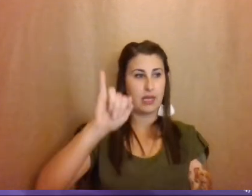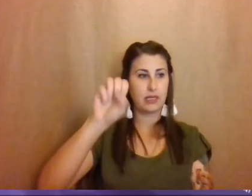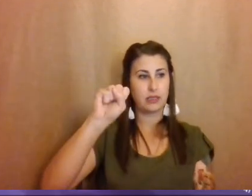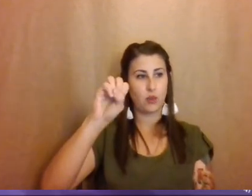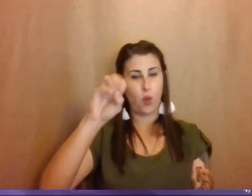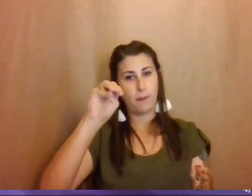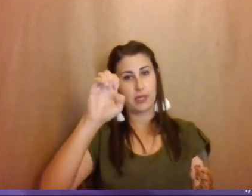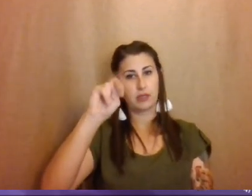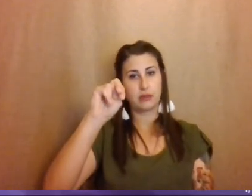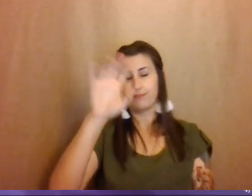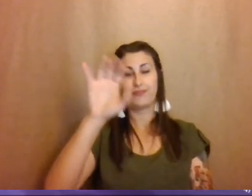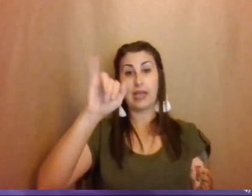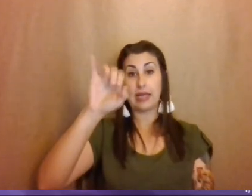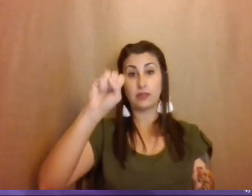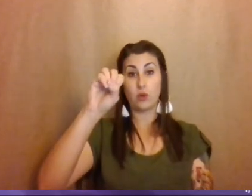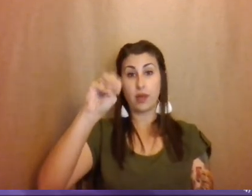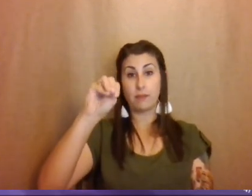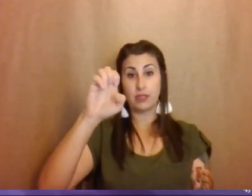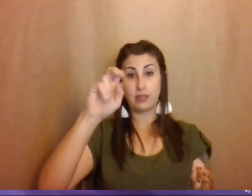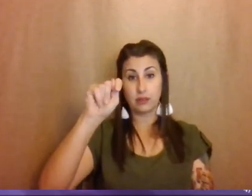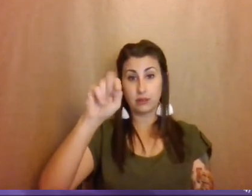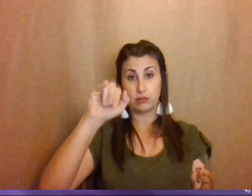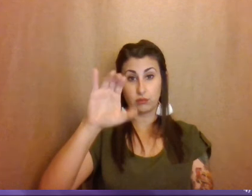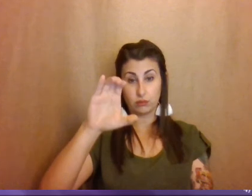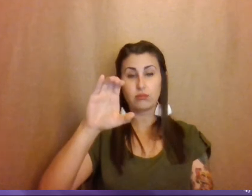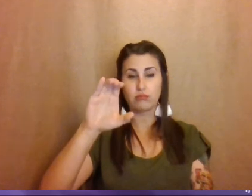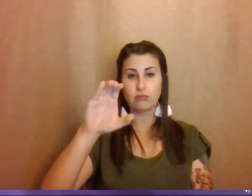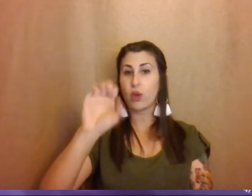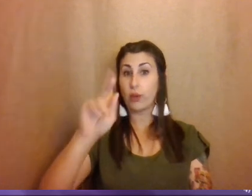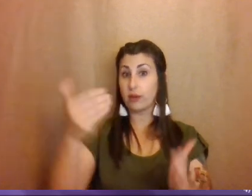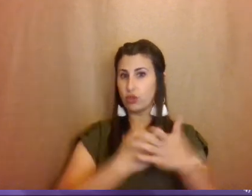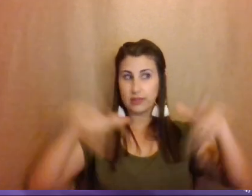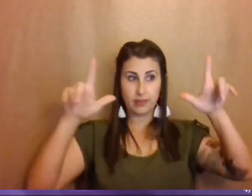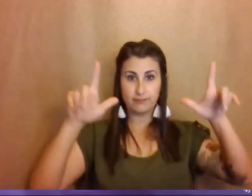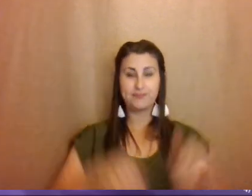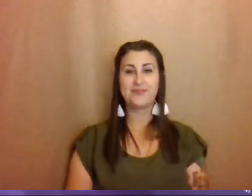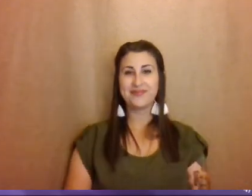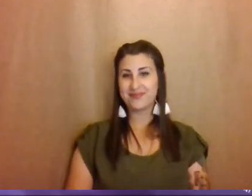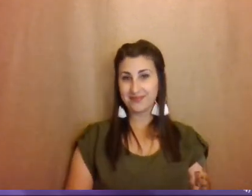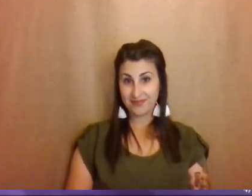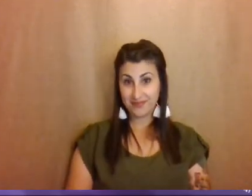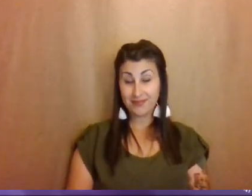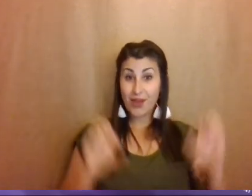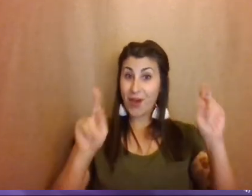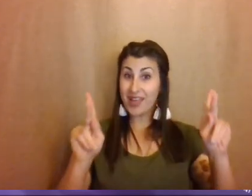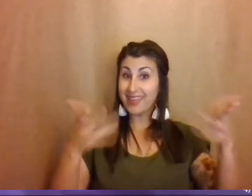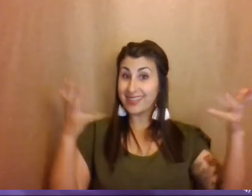All right, next slide. All right, that's the end.